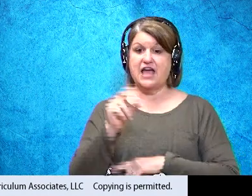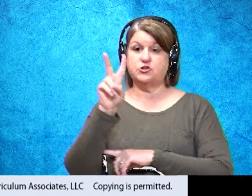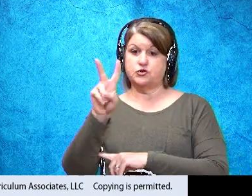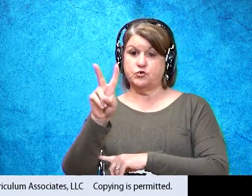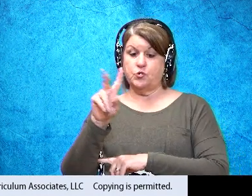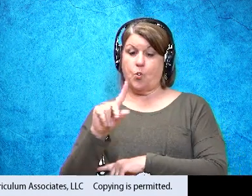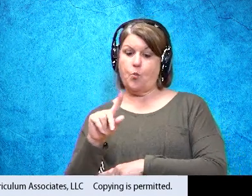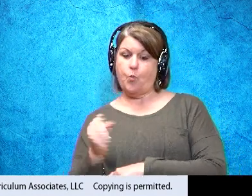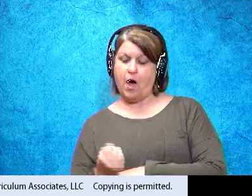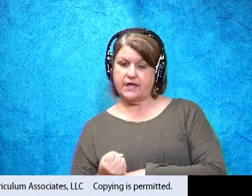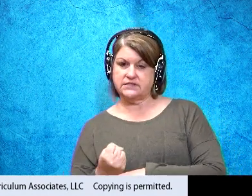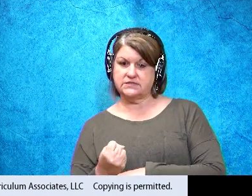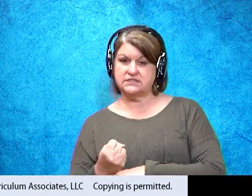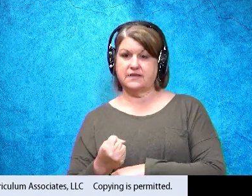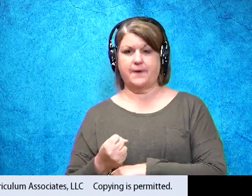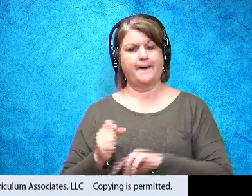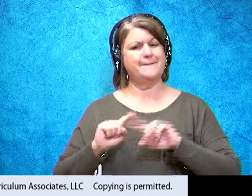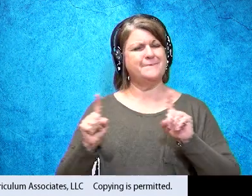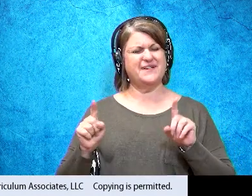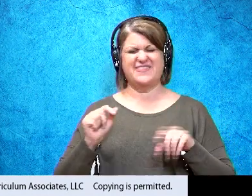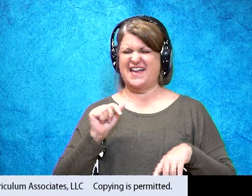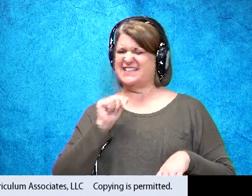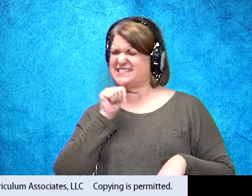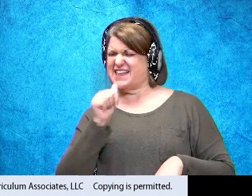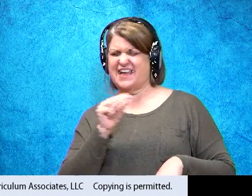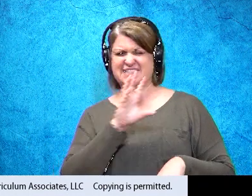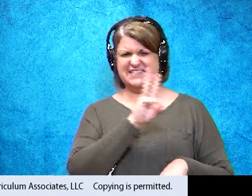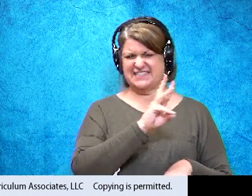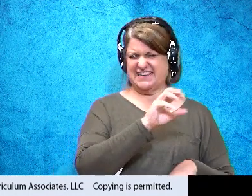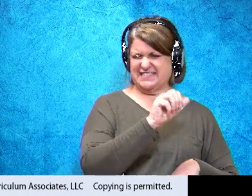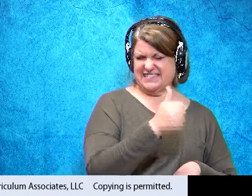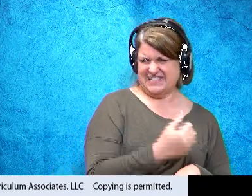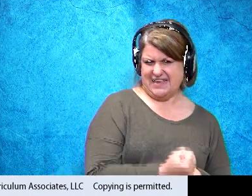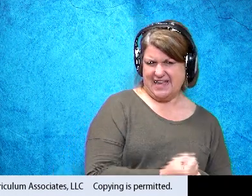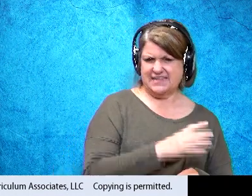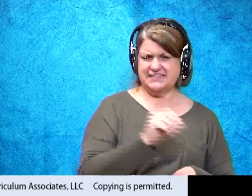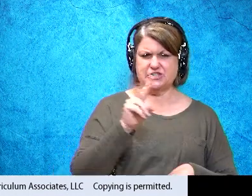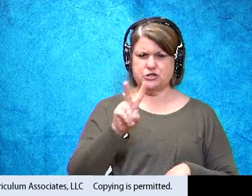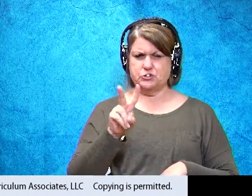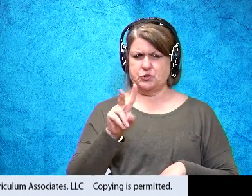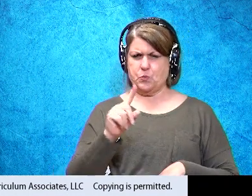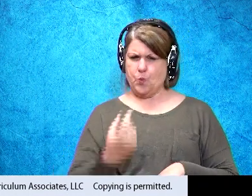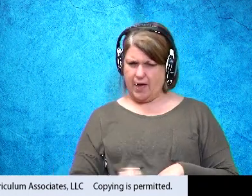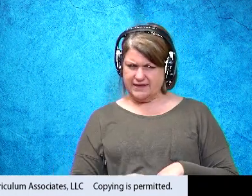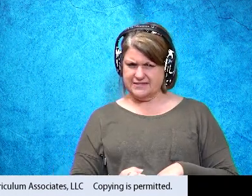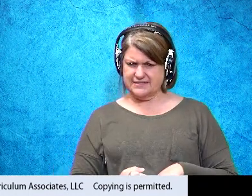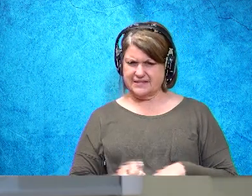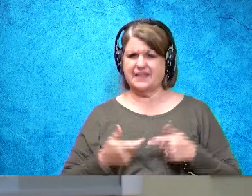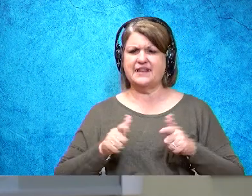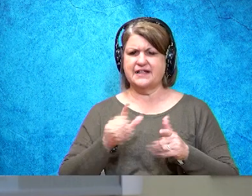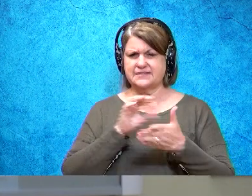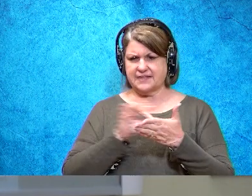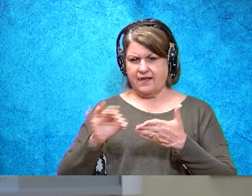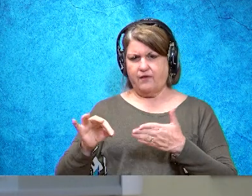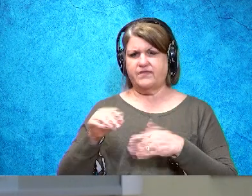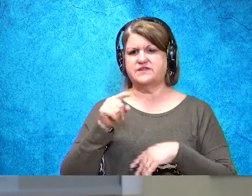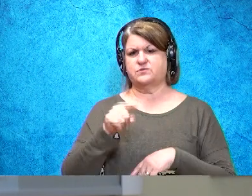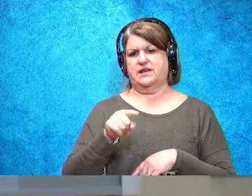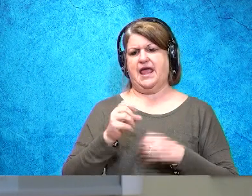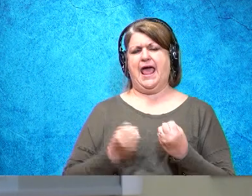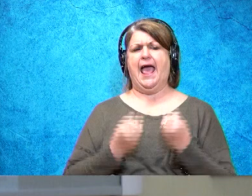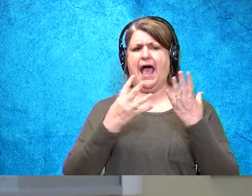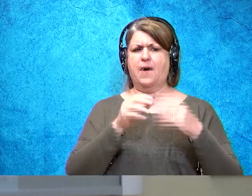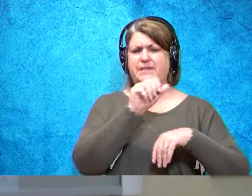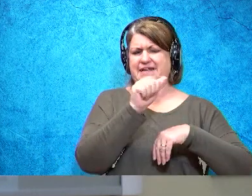ones. But that's not 6, 10, and 2 ones. Let's count this one. Let's count how many tens we